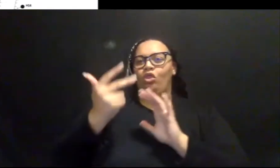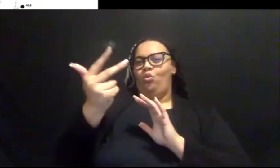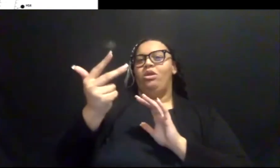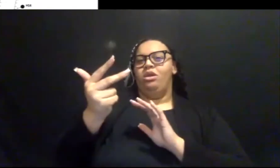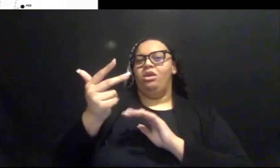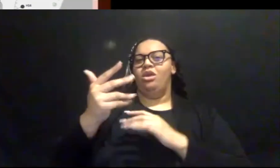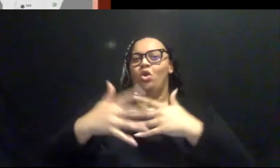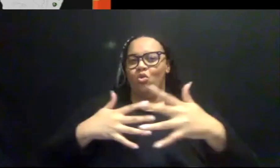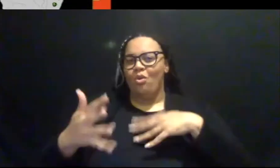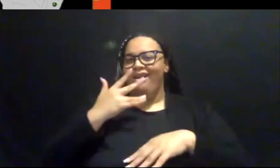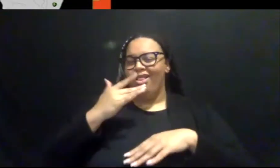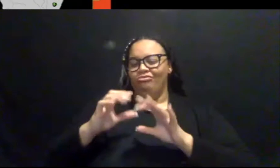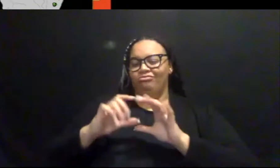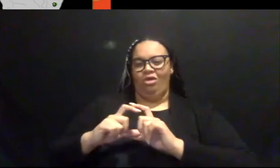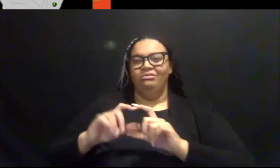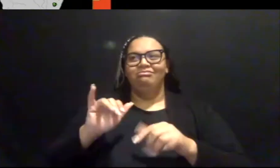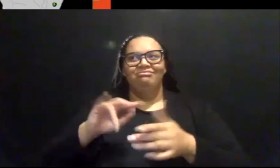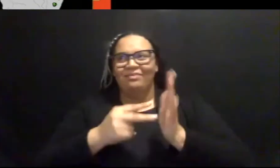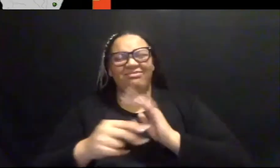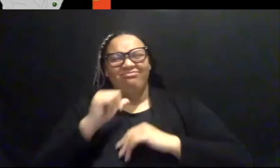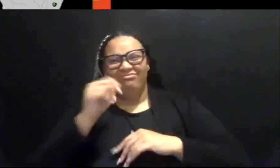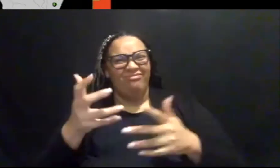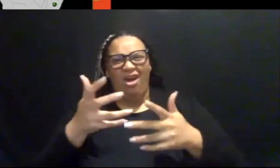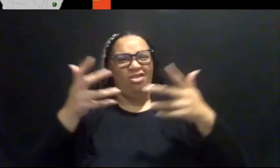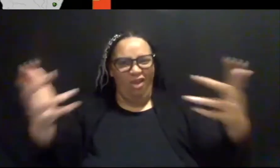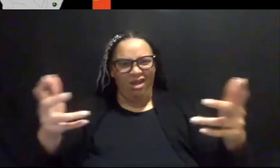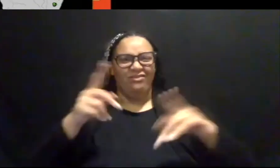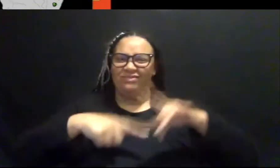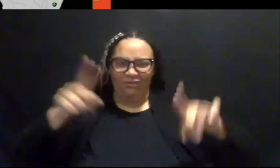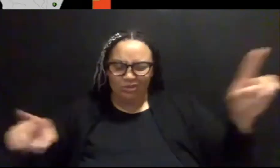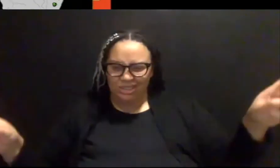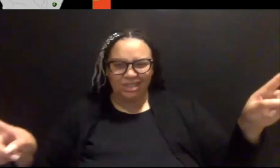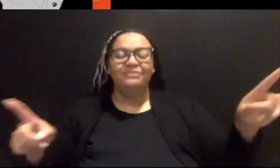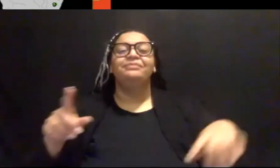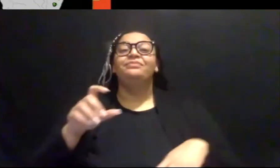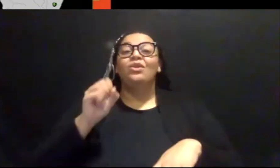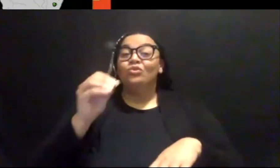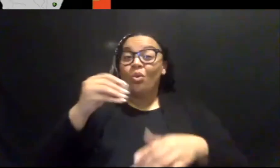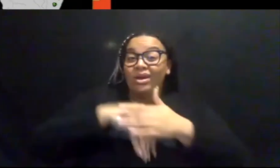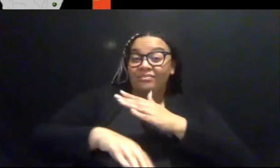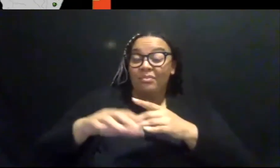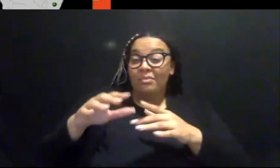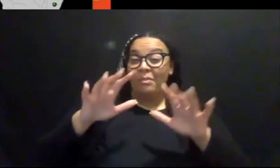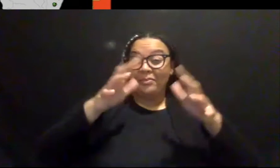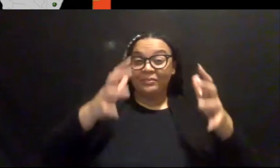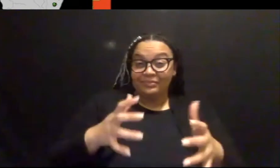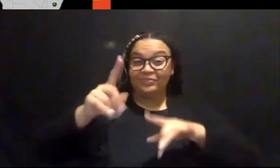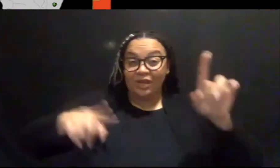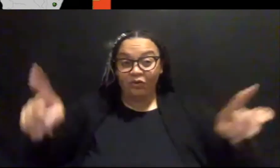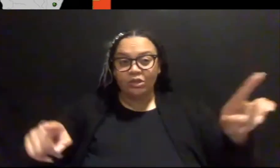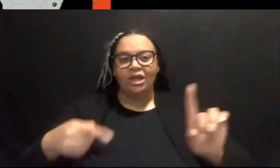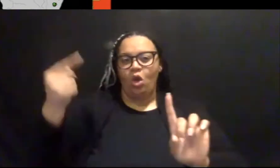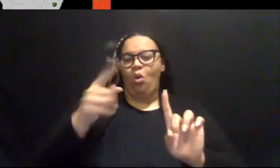diversity. And so when we're talking about this within population characterization, right, because that was goal 1, is